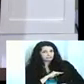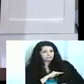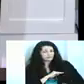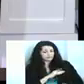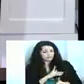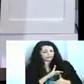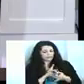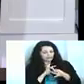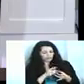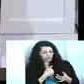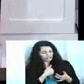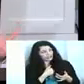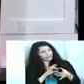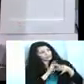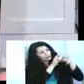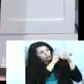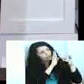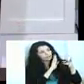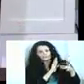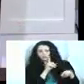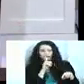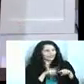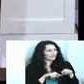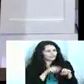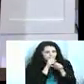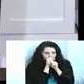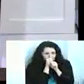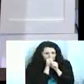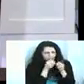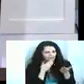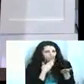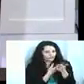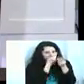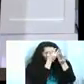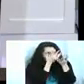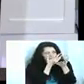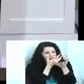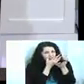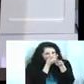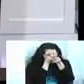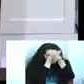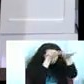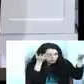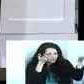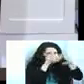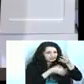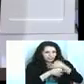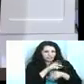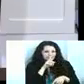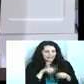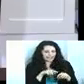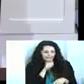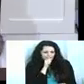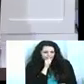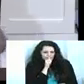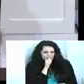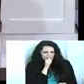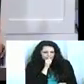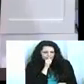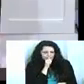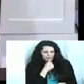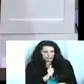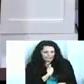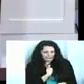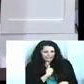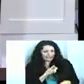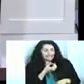God in a way that we can't keep this good news to ourselves? That we can't keep it to ourselves? That we must go